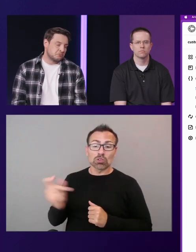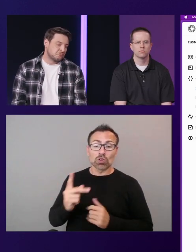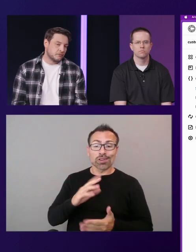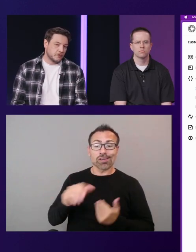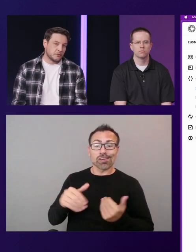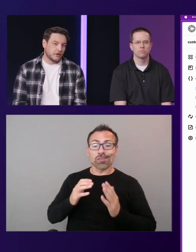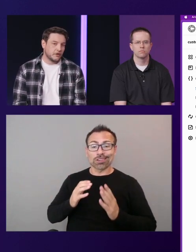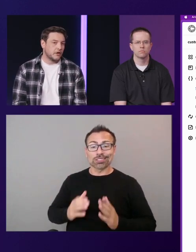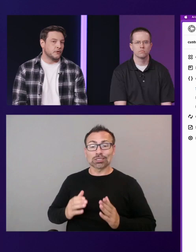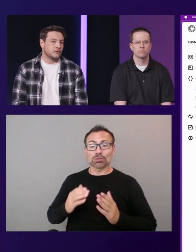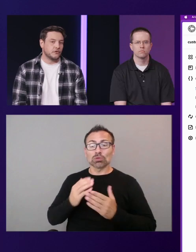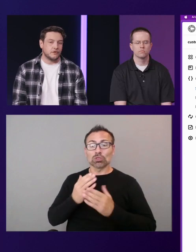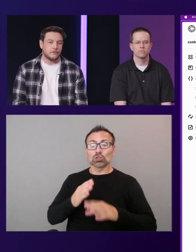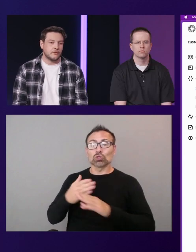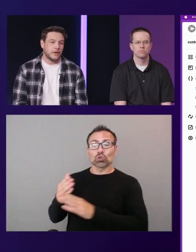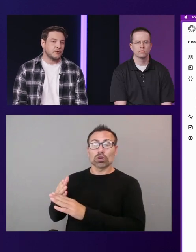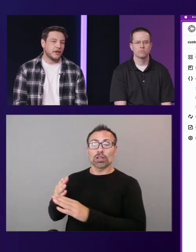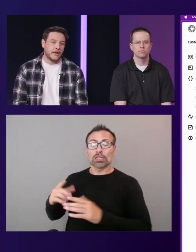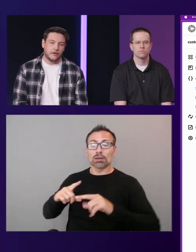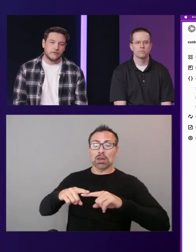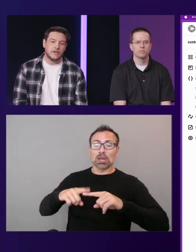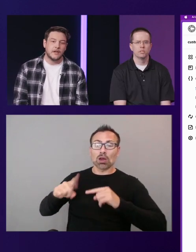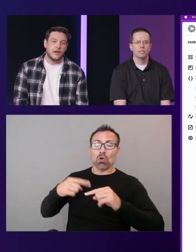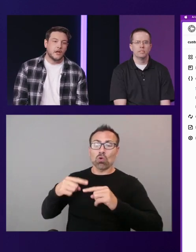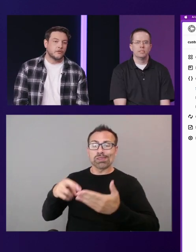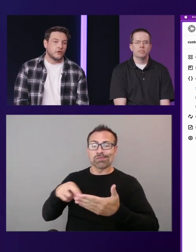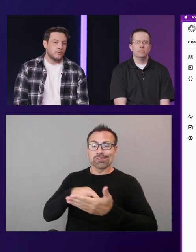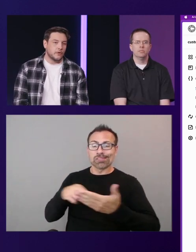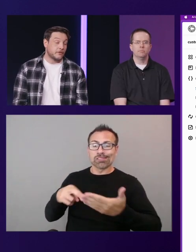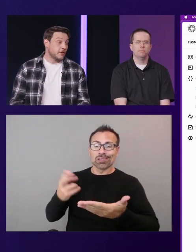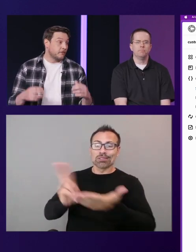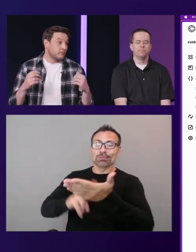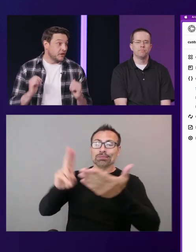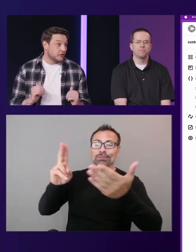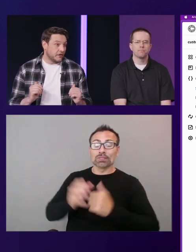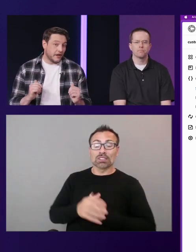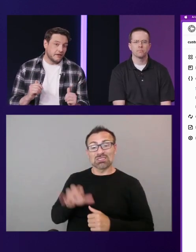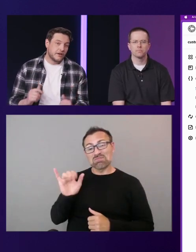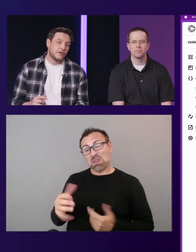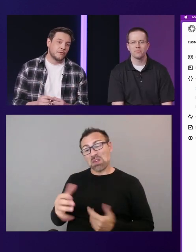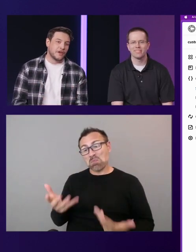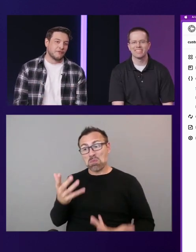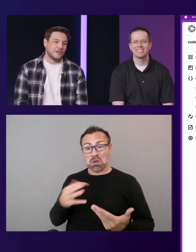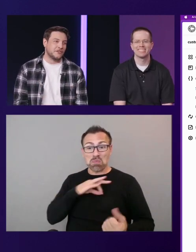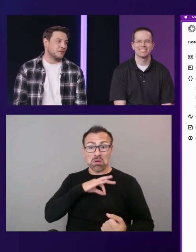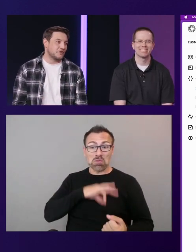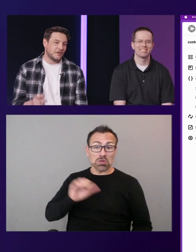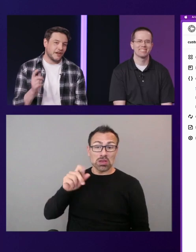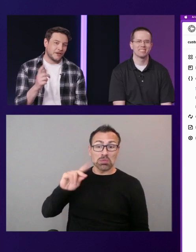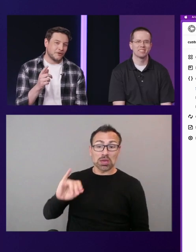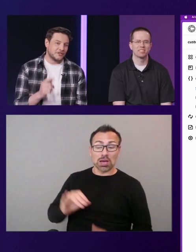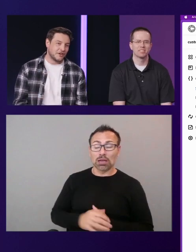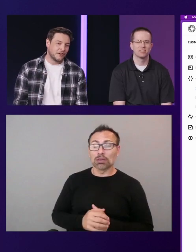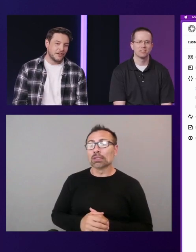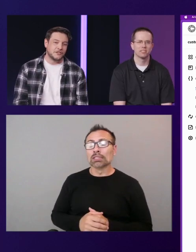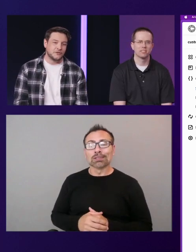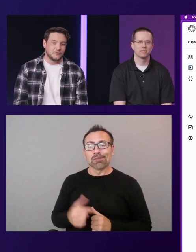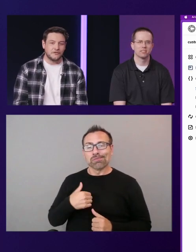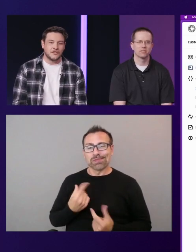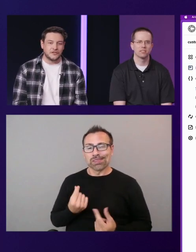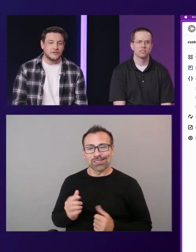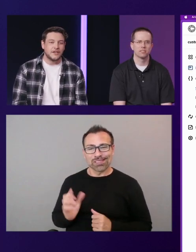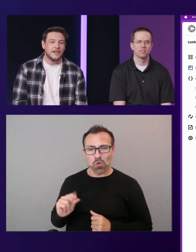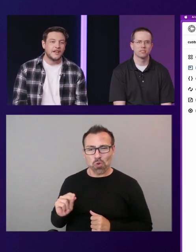registered. Seems like a useful API to have. So instead of me doing that, what I'm going to do is go check out our